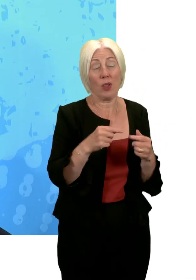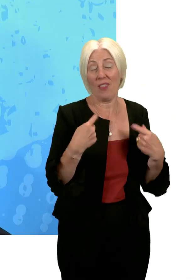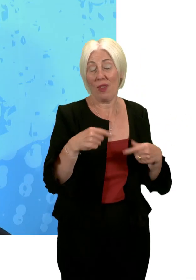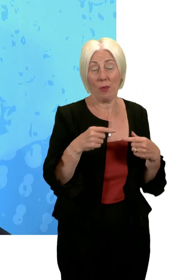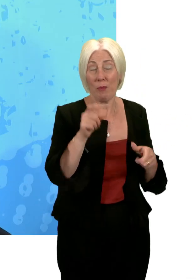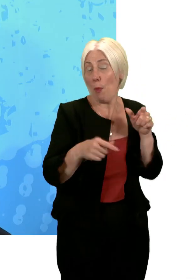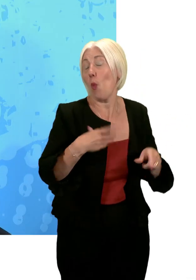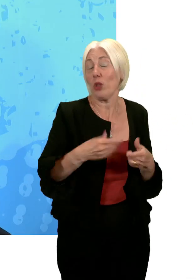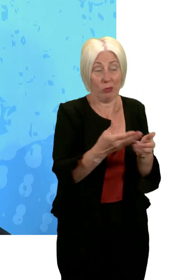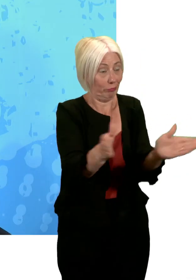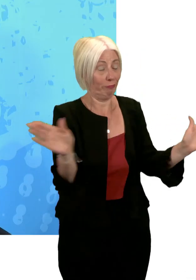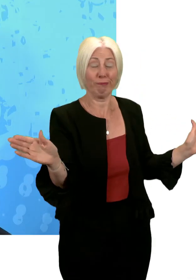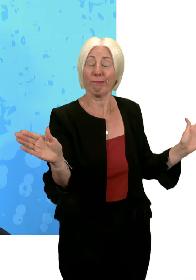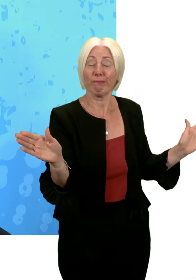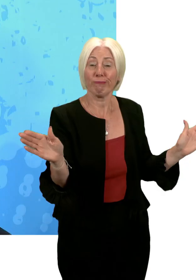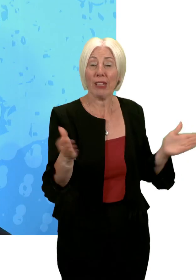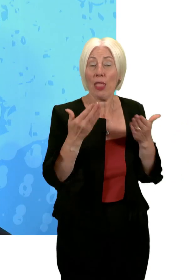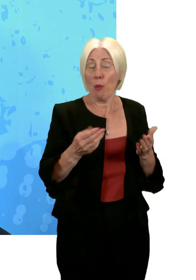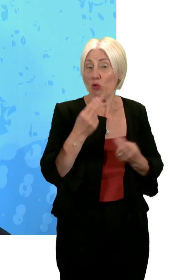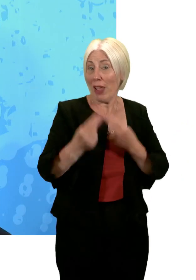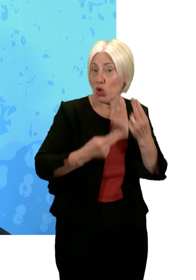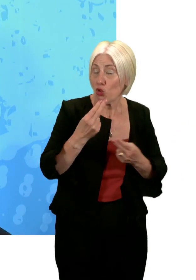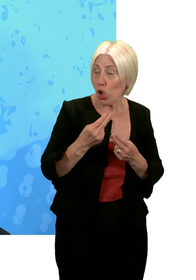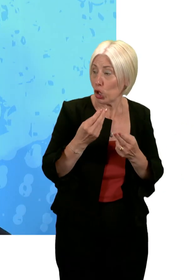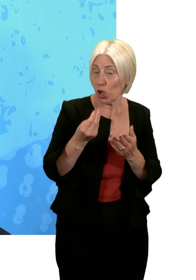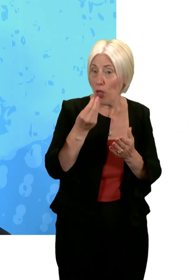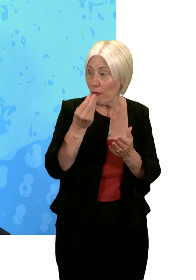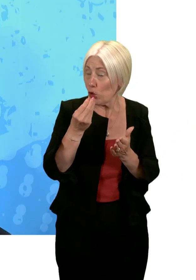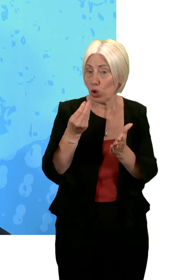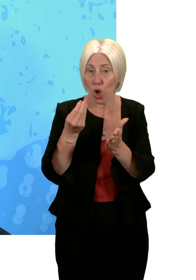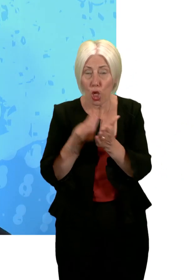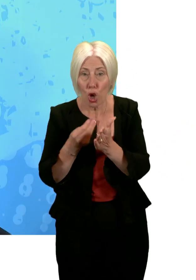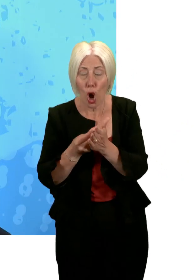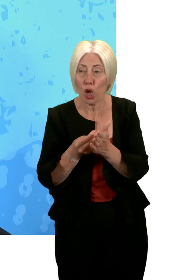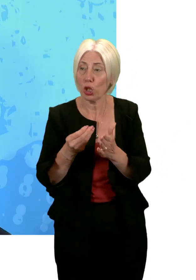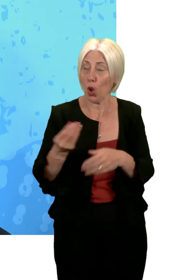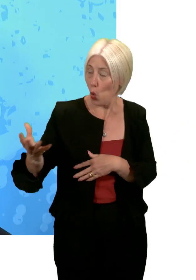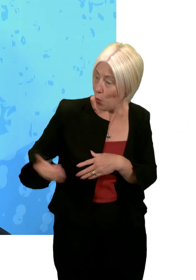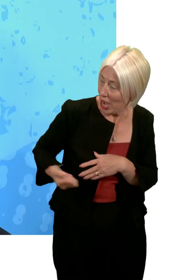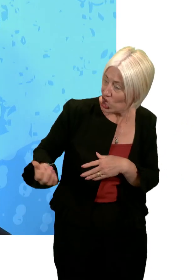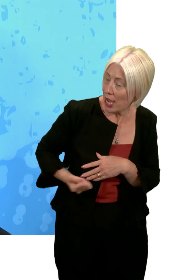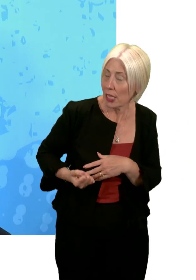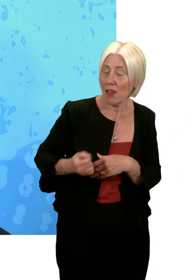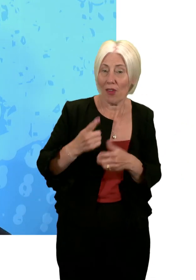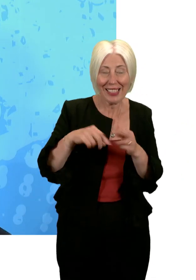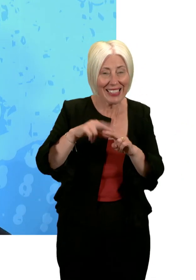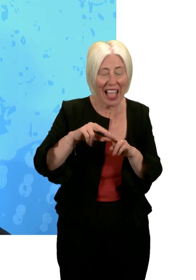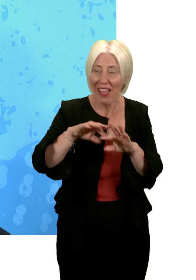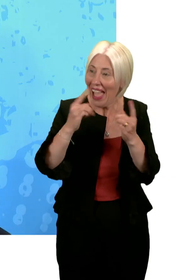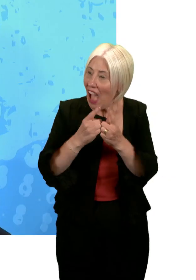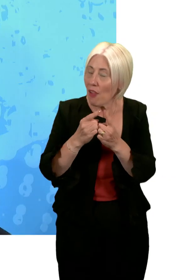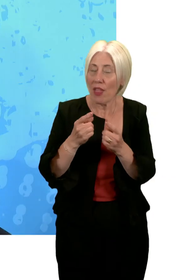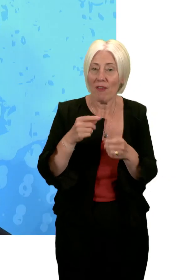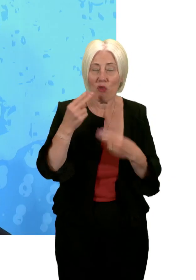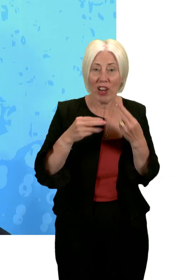restaurant trade at the minute with the cost of food, the food inflation, wages, and everything else that we're